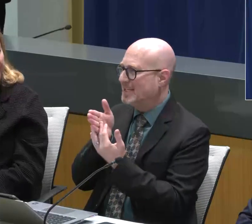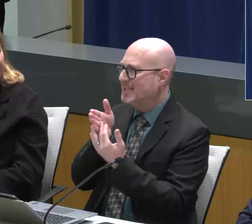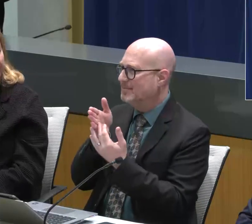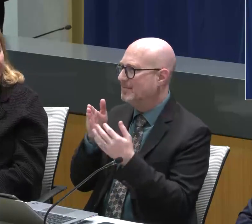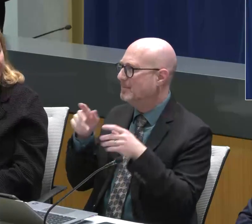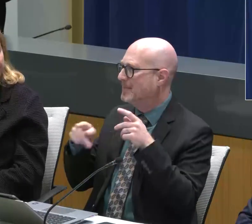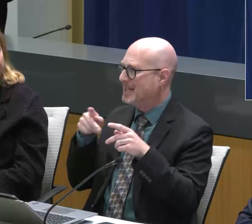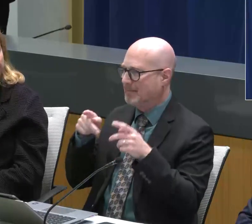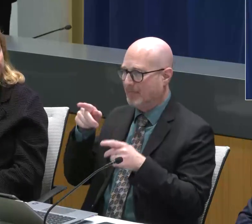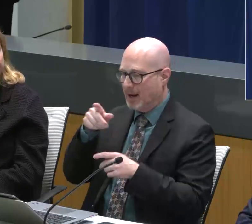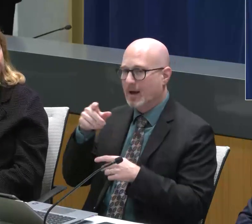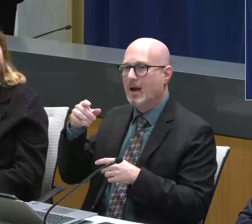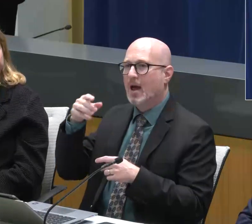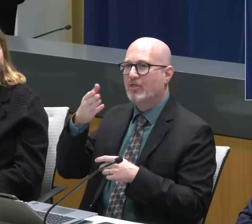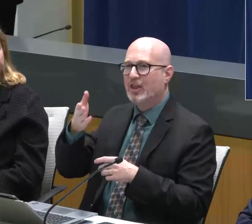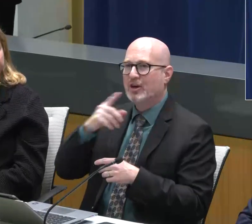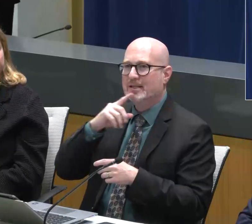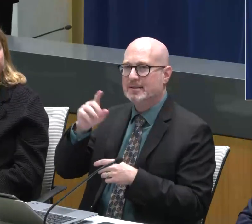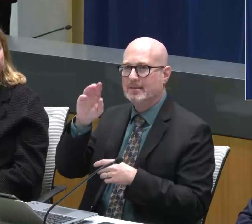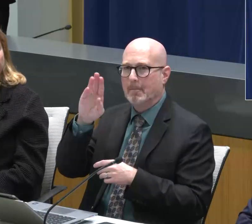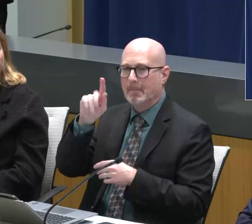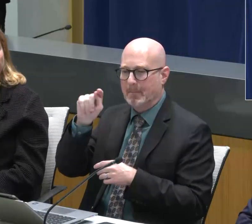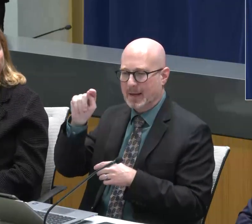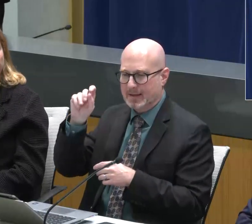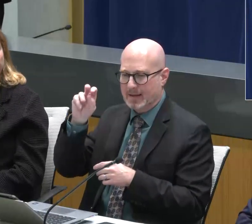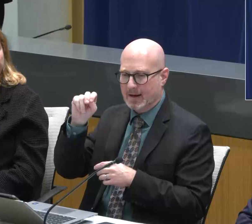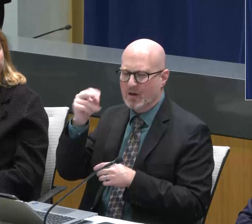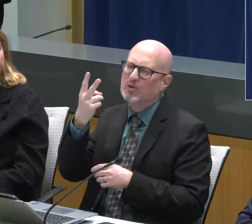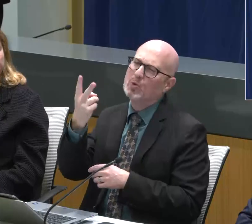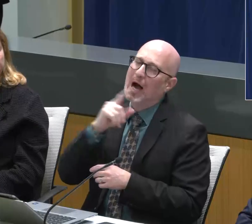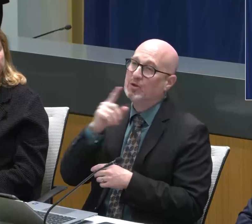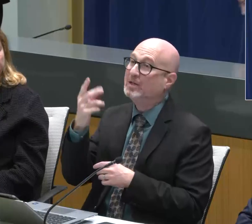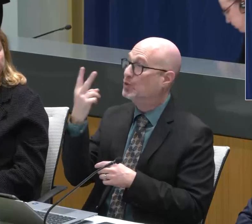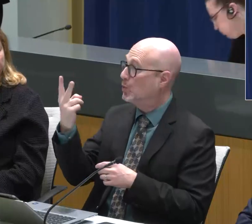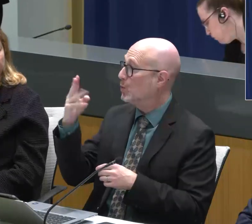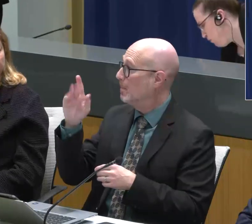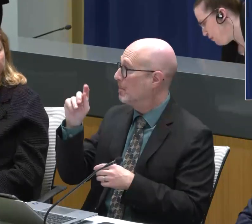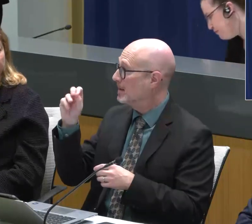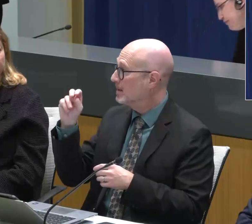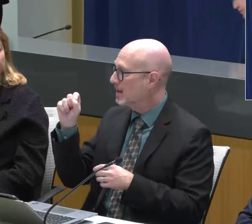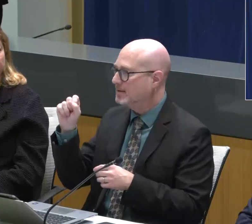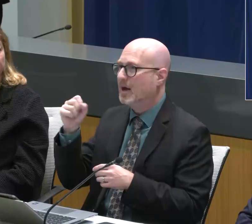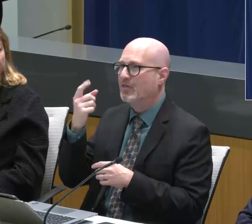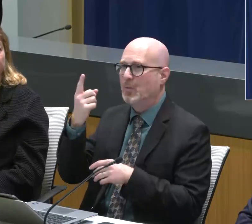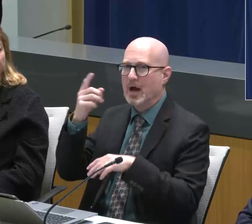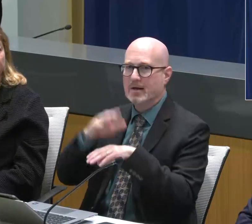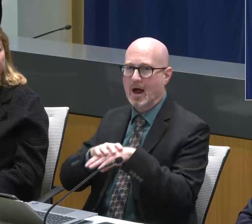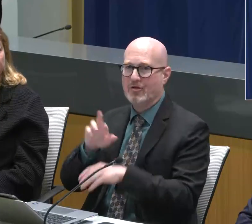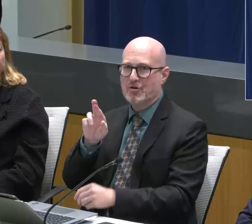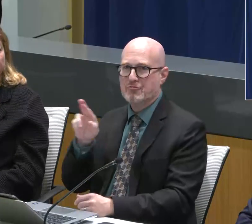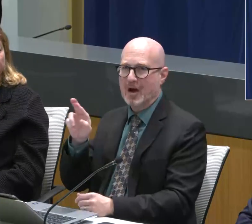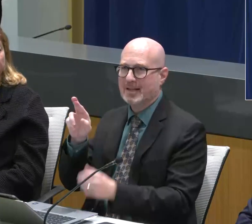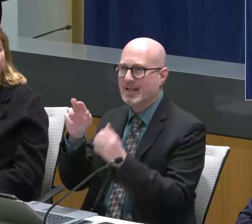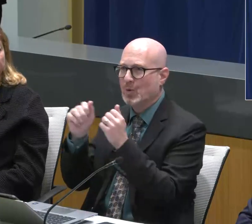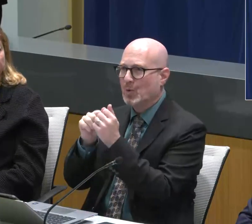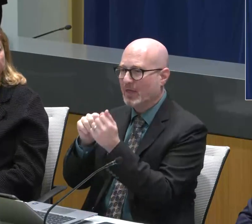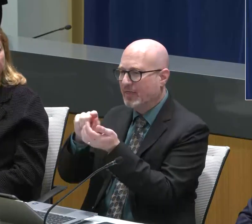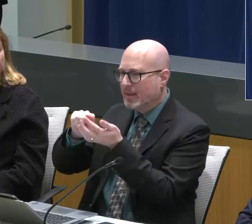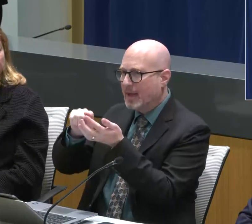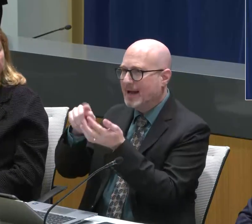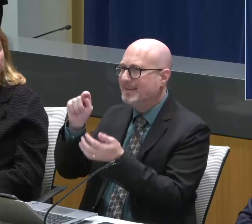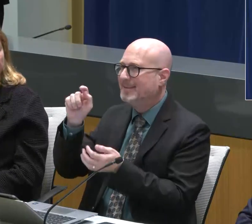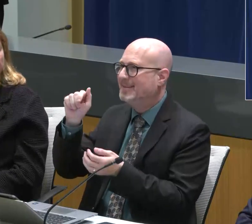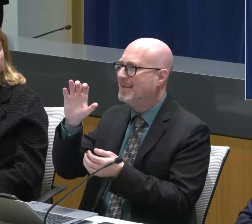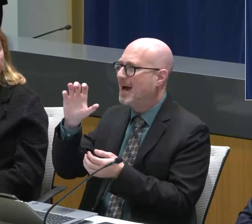there are microphones between people, and there is a button. Actually, there are two buttons. The one on